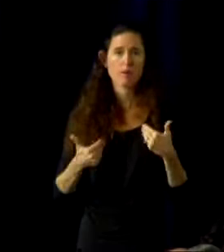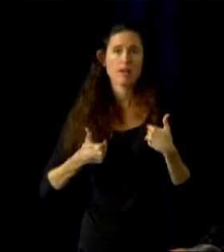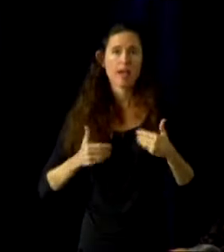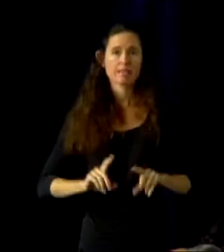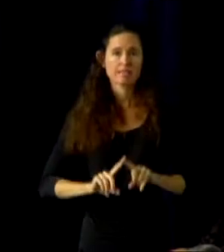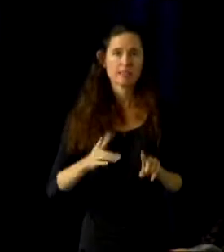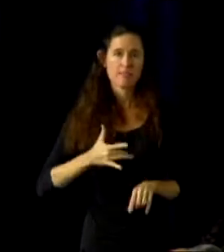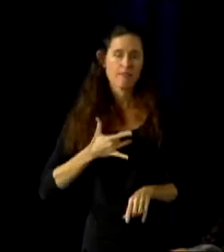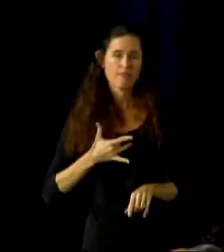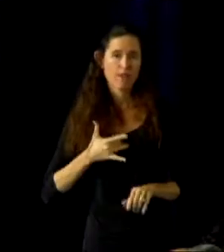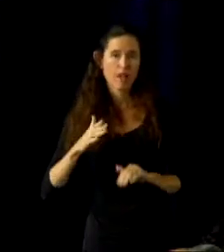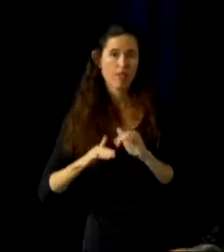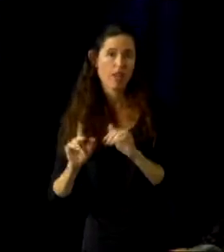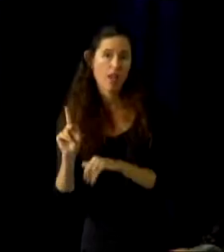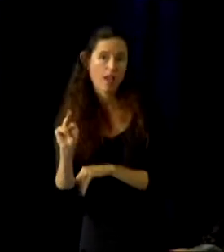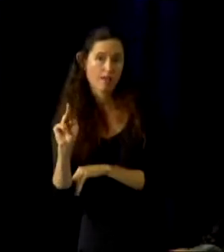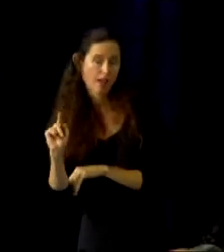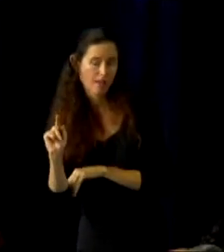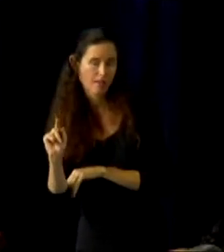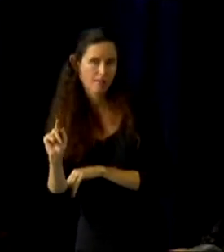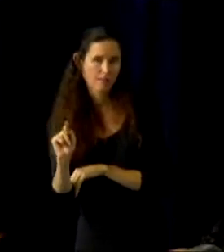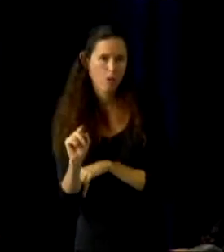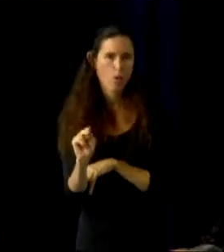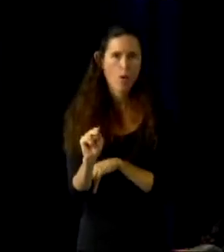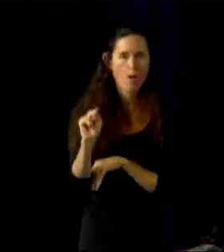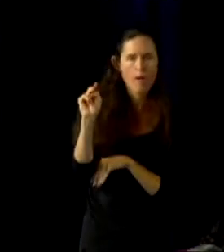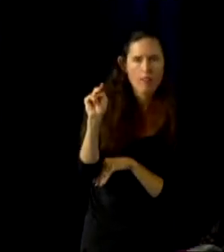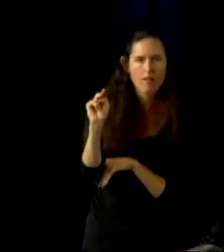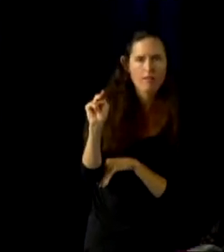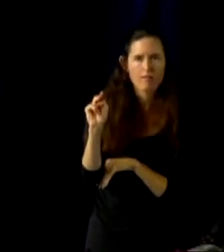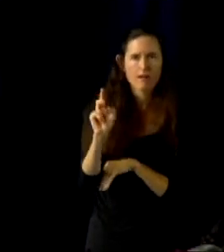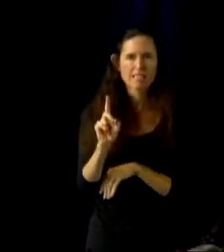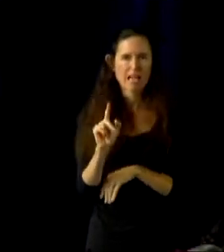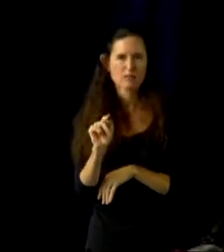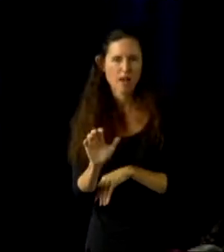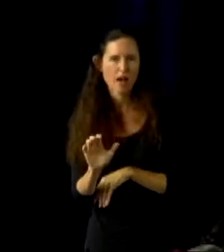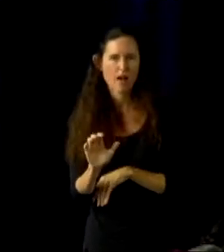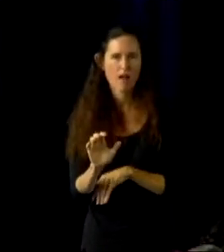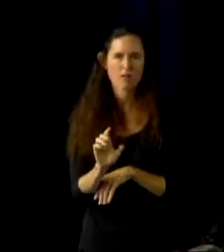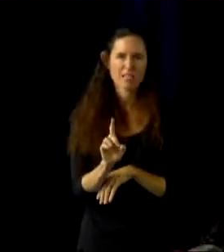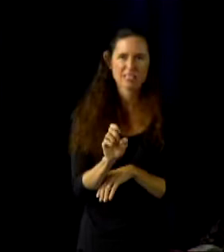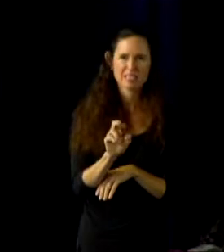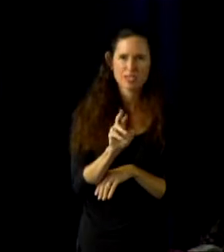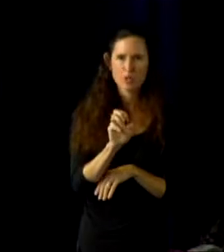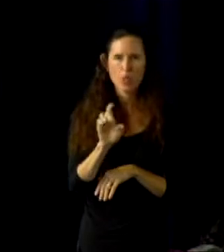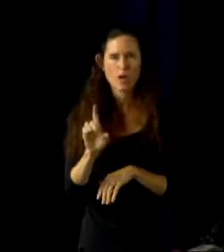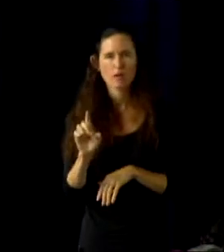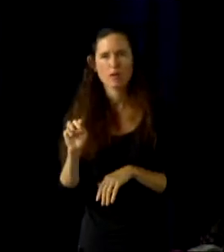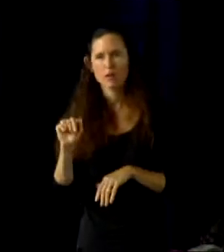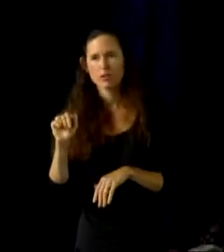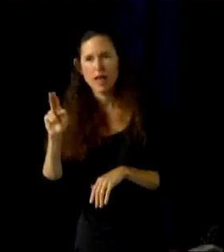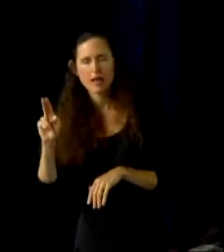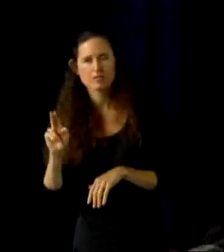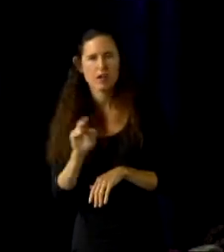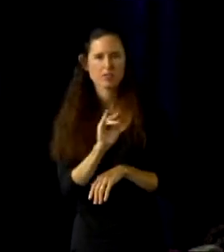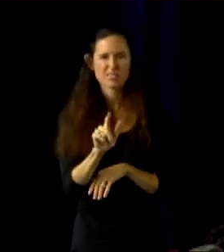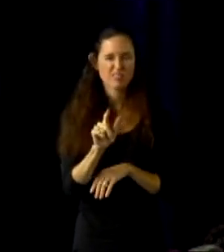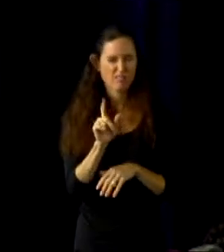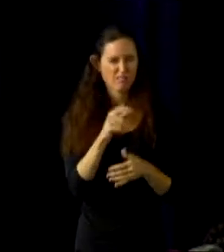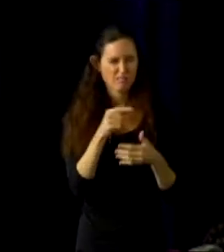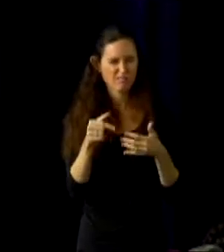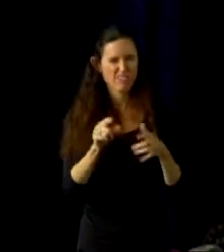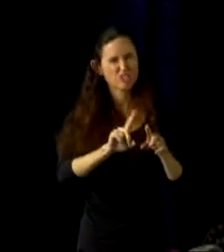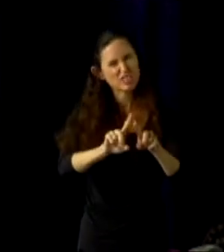on a given day than what Kent does, or North, or Downtown, or Deerwood, or Nassau, or Cecil.